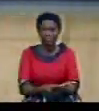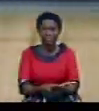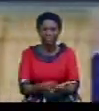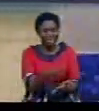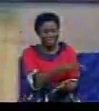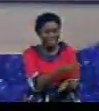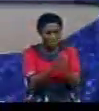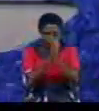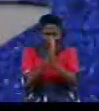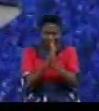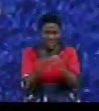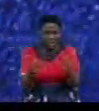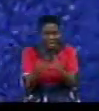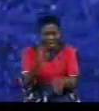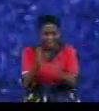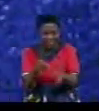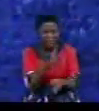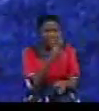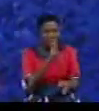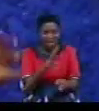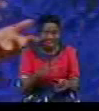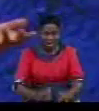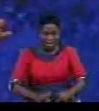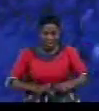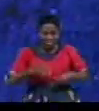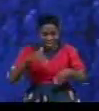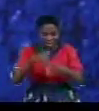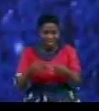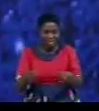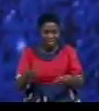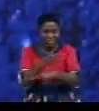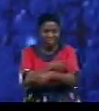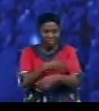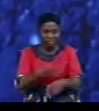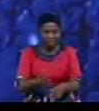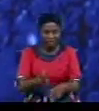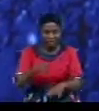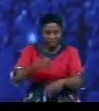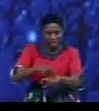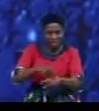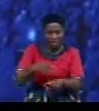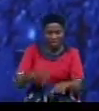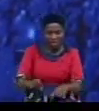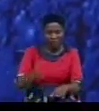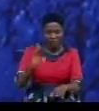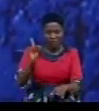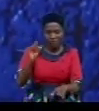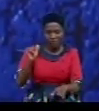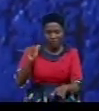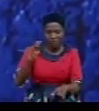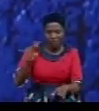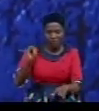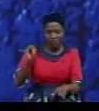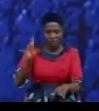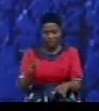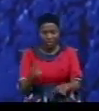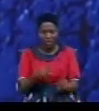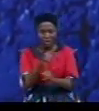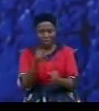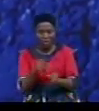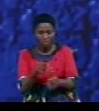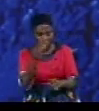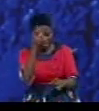the living in the days of David when Satan pushed him propels